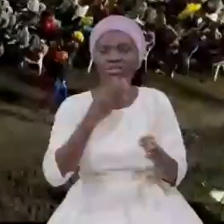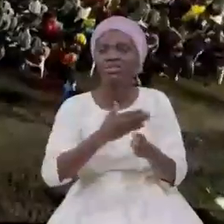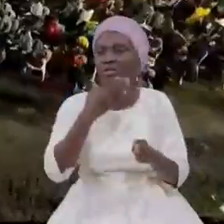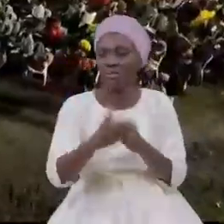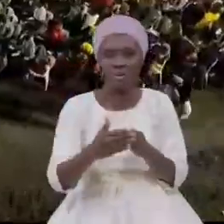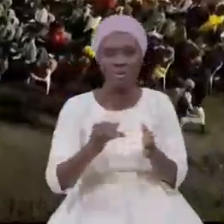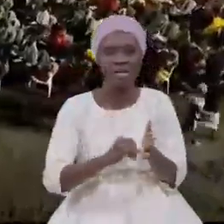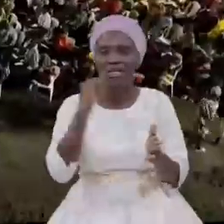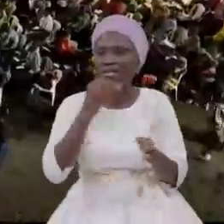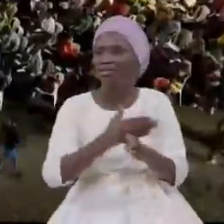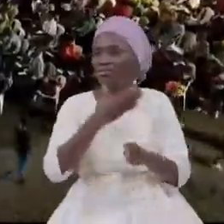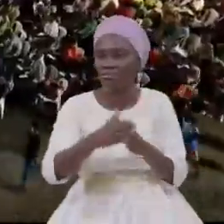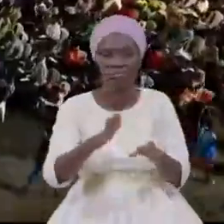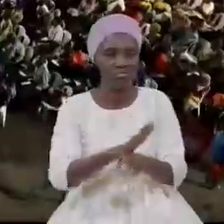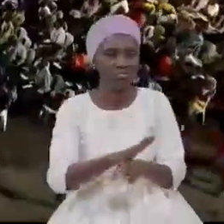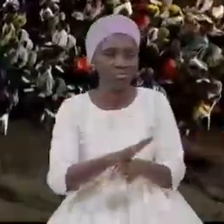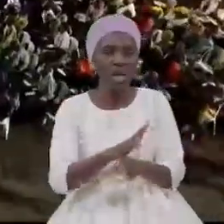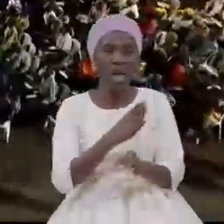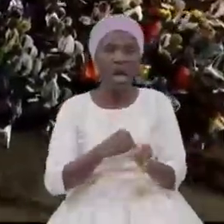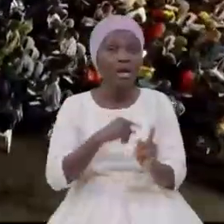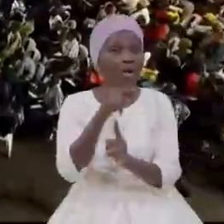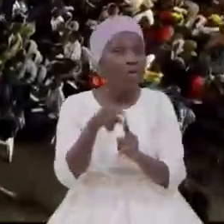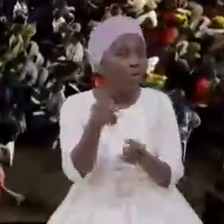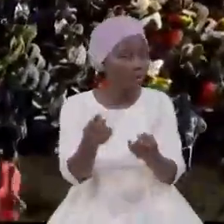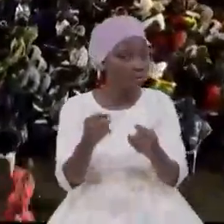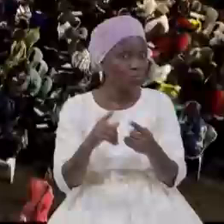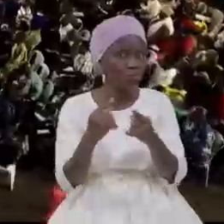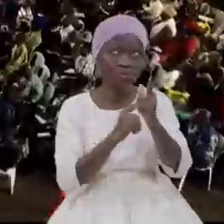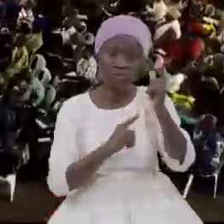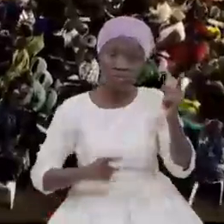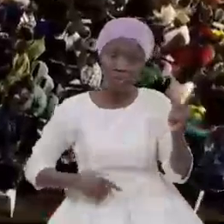total. And when you come to the Lord and you're not asking for just